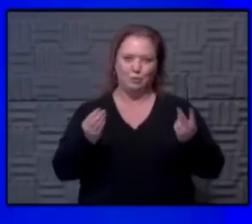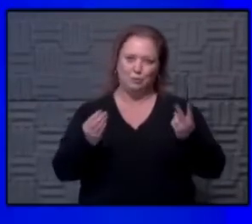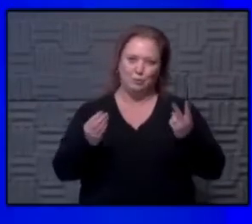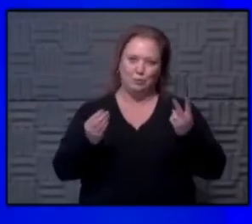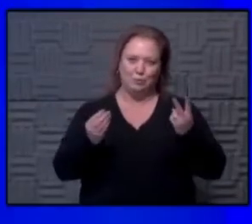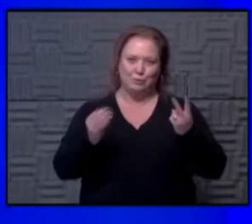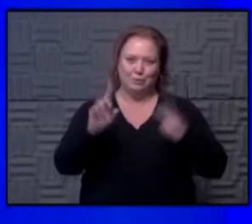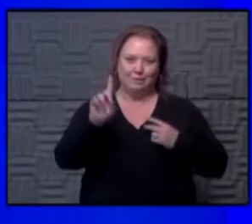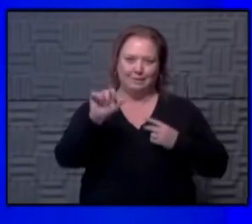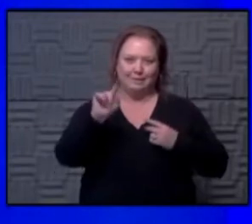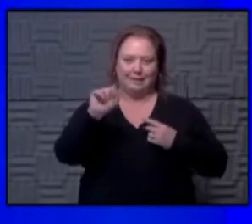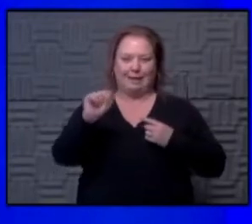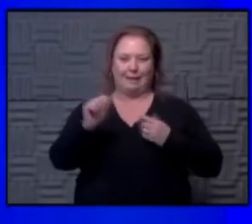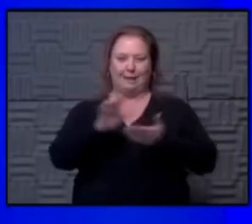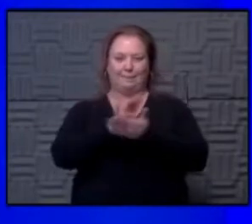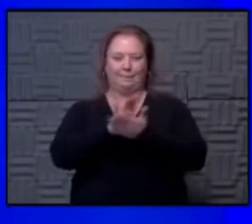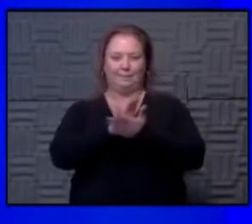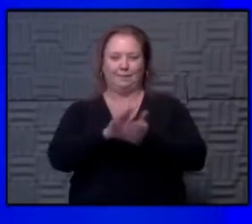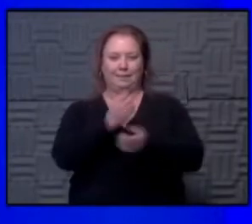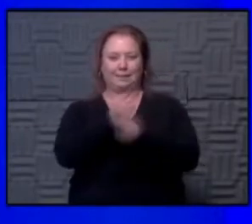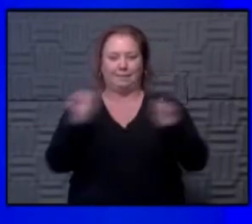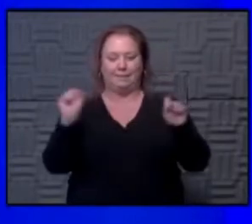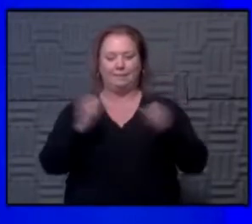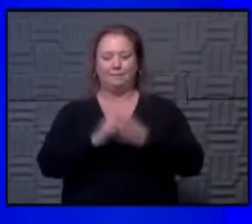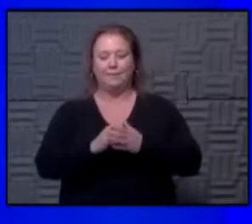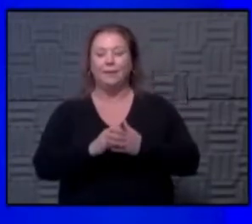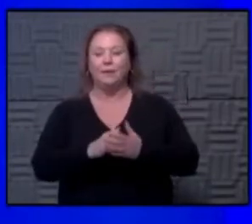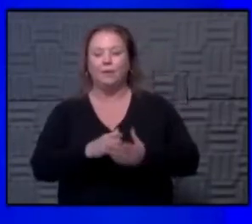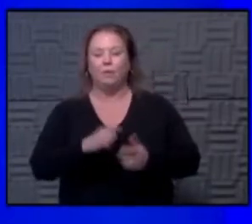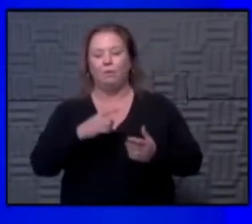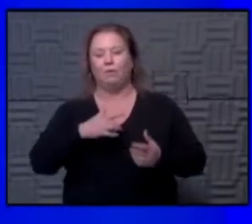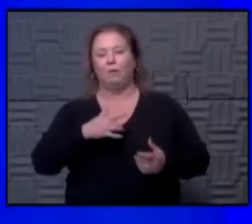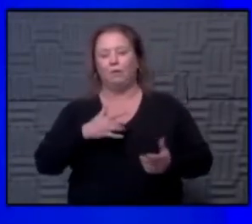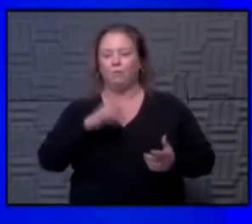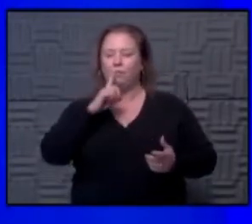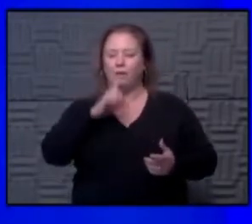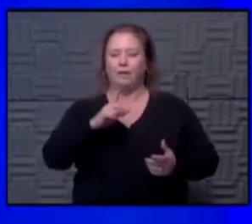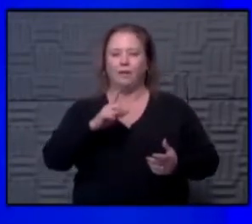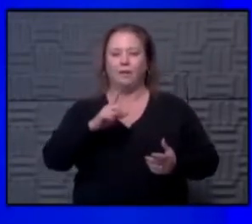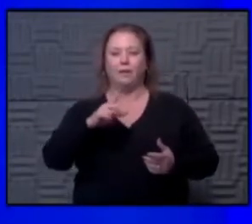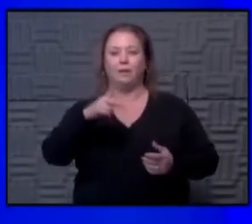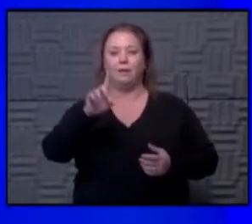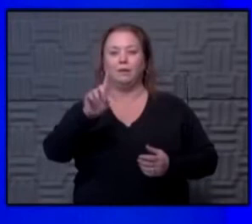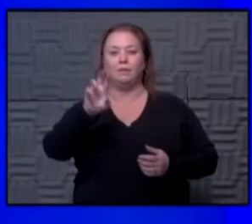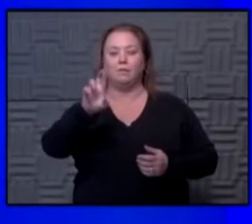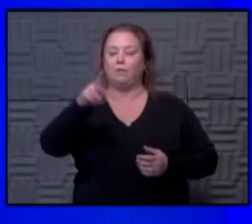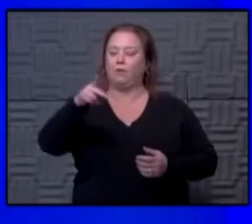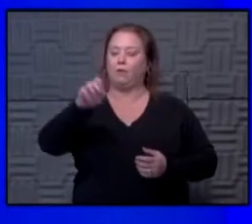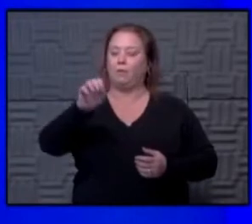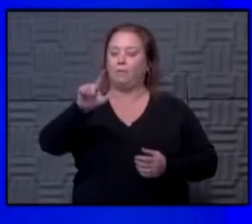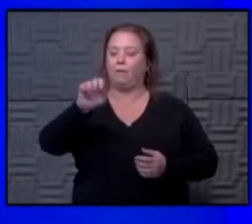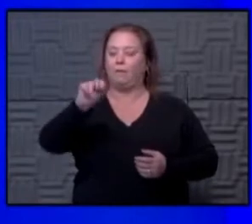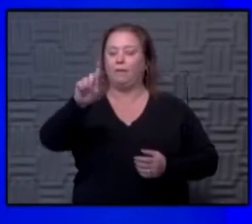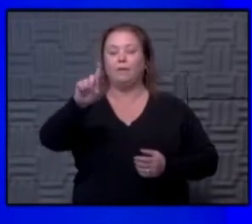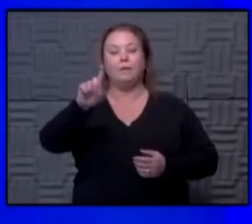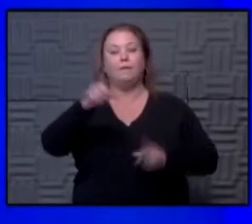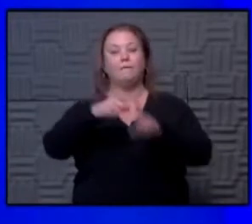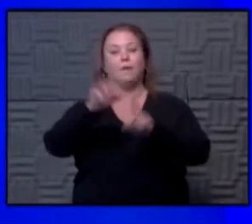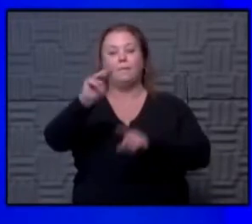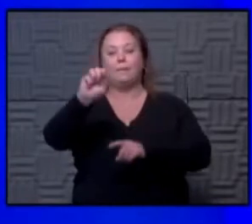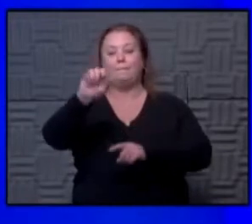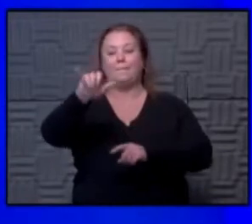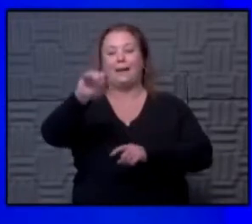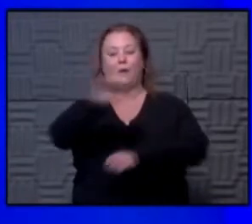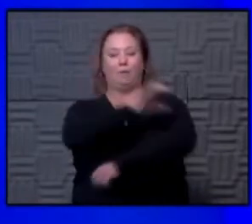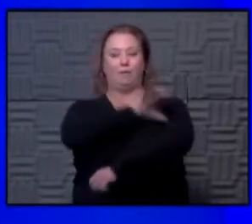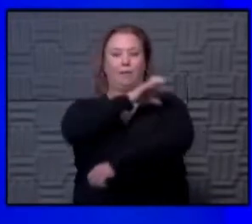we were extremely lucky to have this week and have the guests on that we had. Dr. Polland, obviously, from the Mayo Clinic, who was